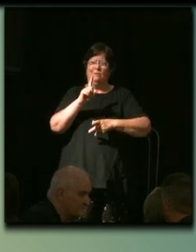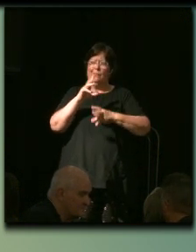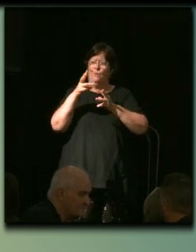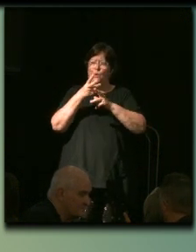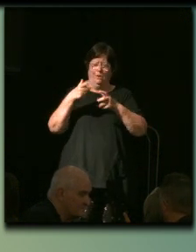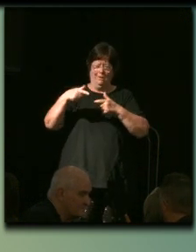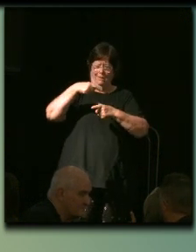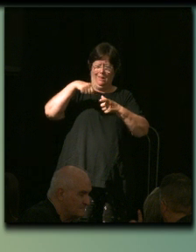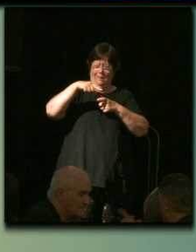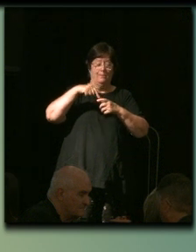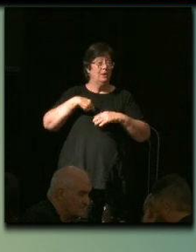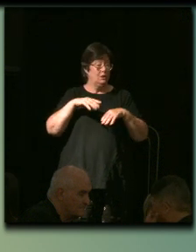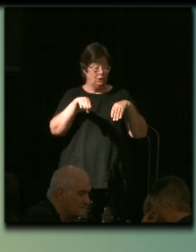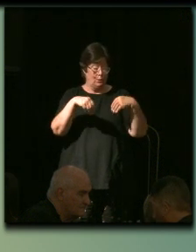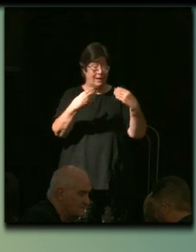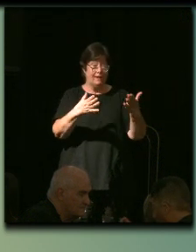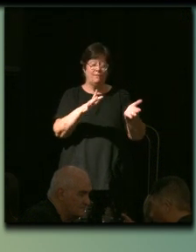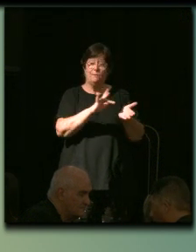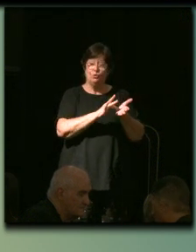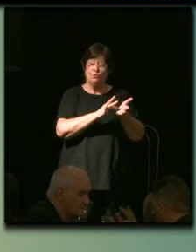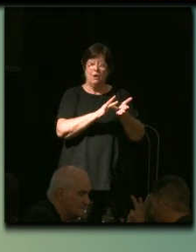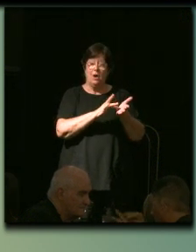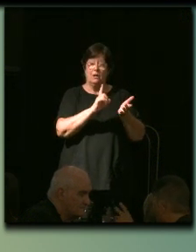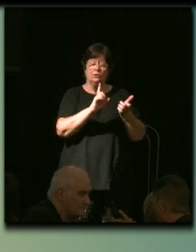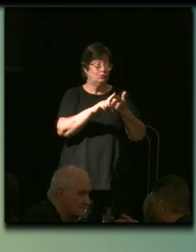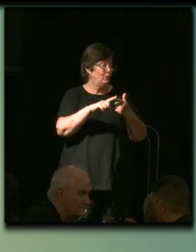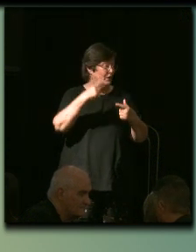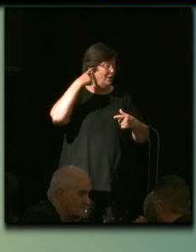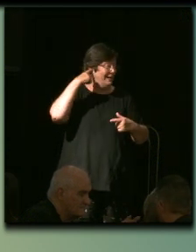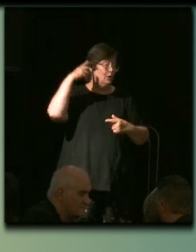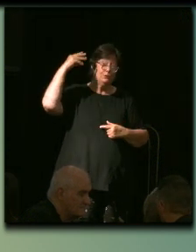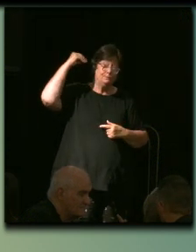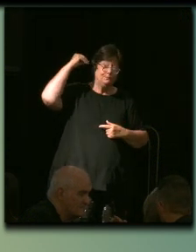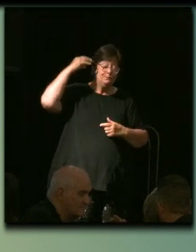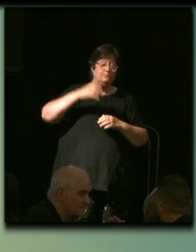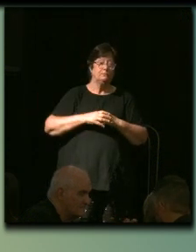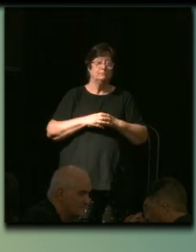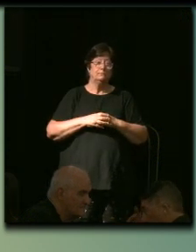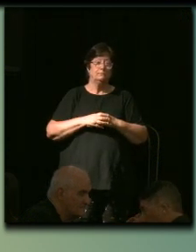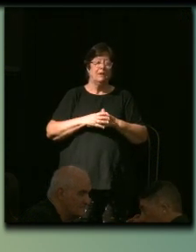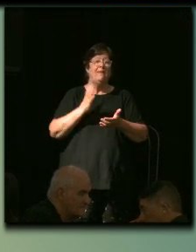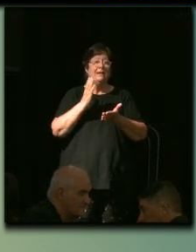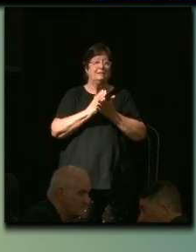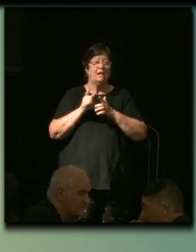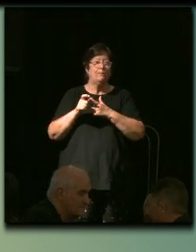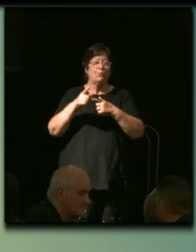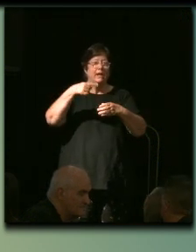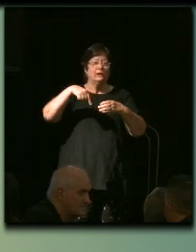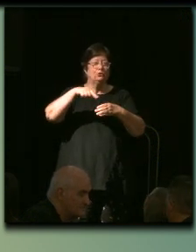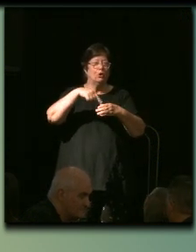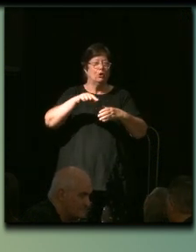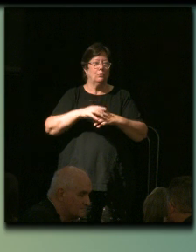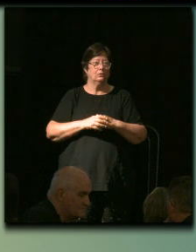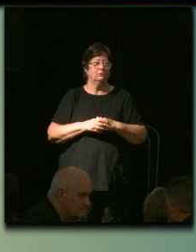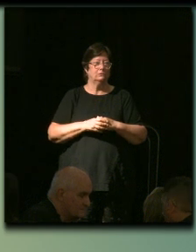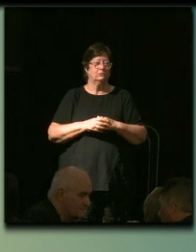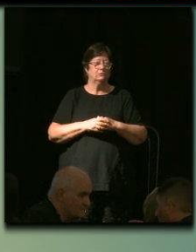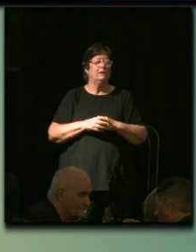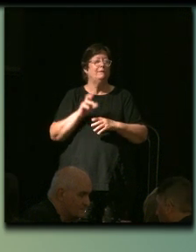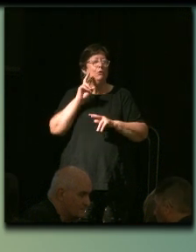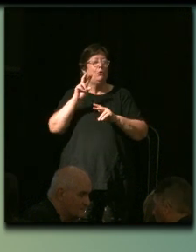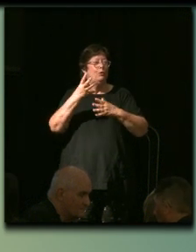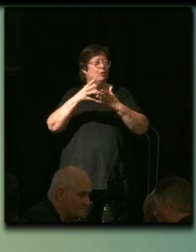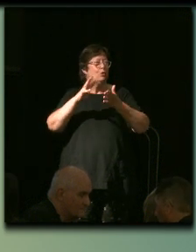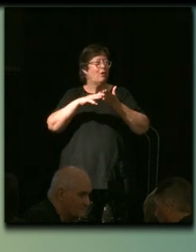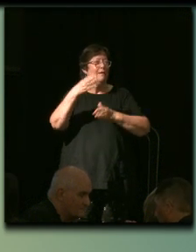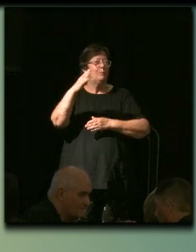we deliver antisense drugs to their ears, they stop circling. Those are the blue bar